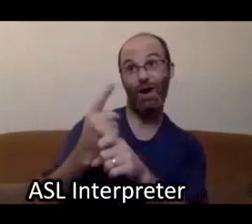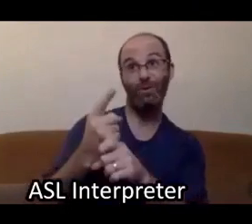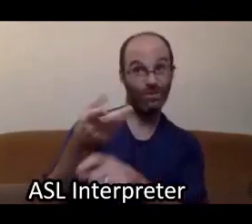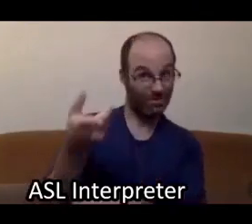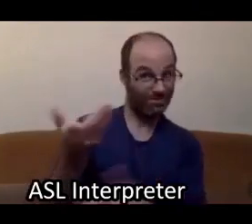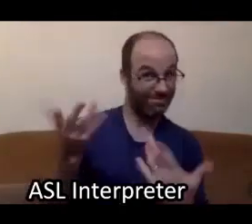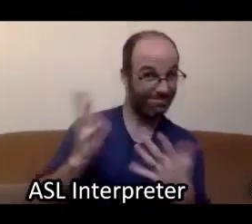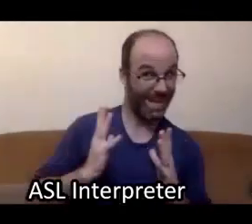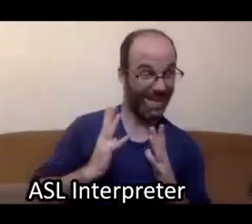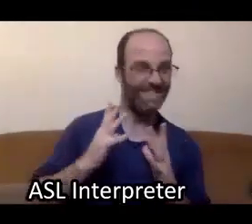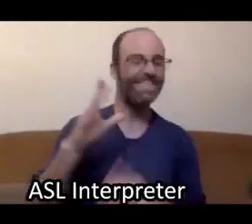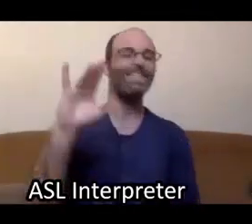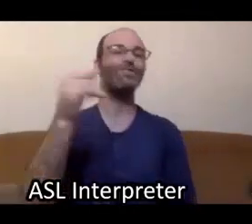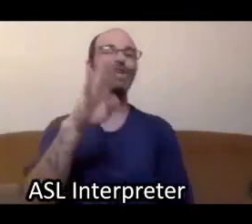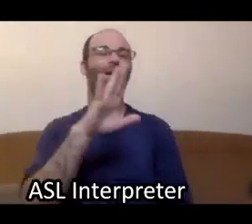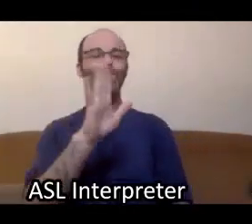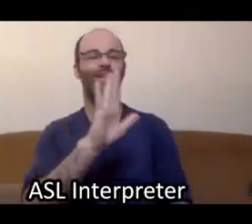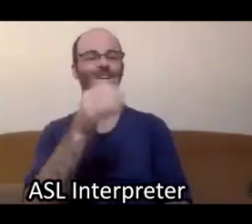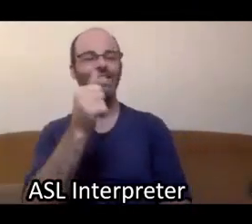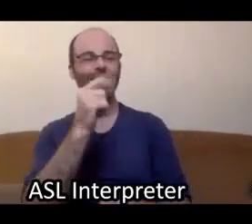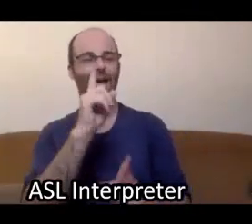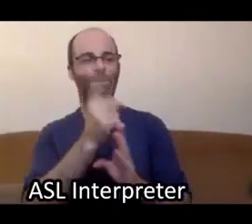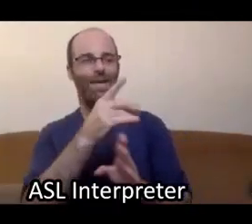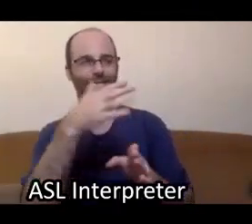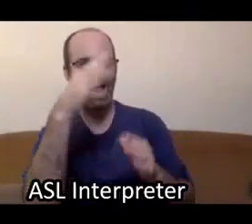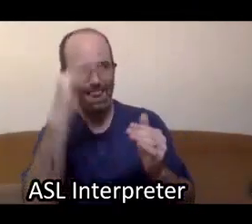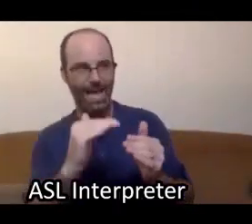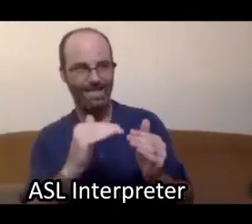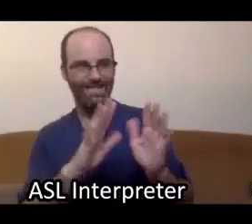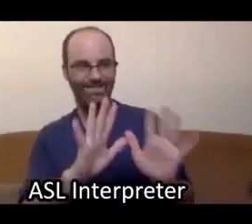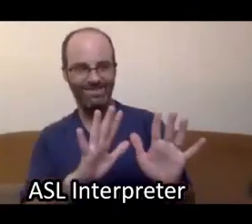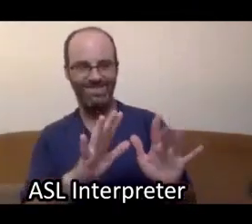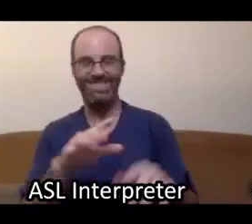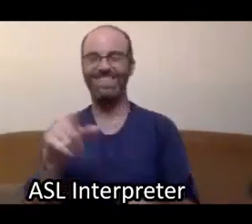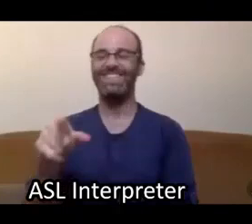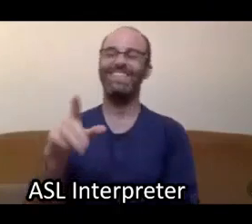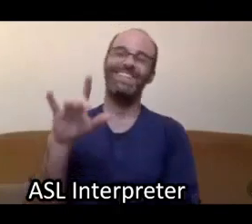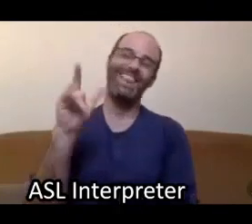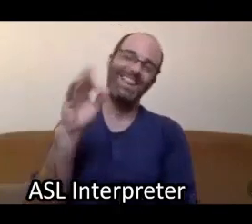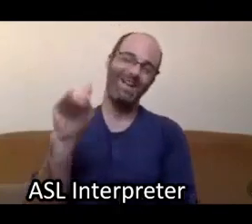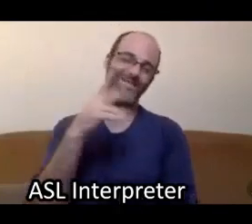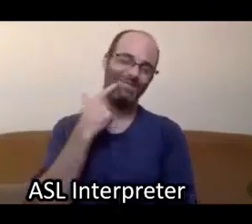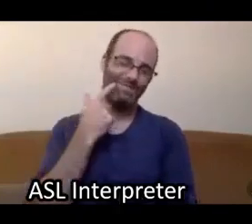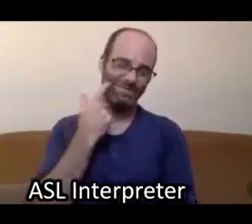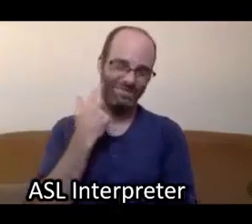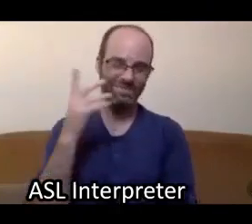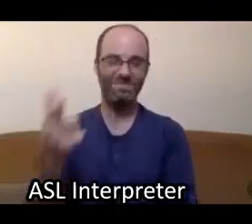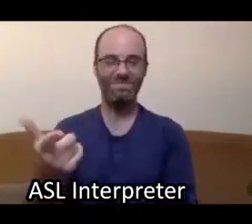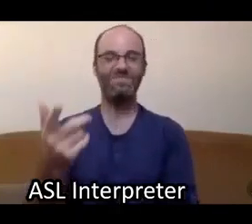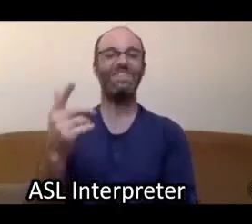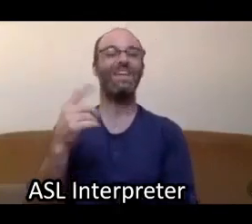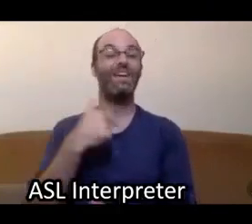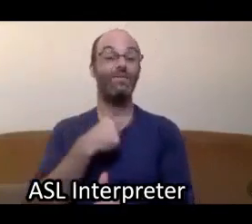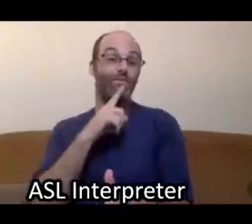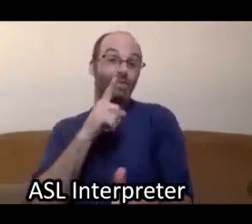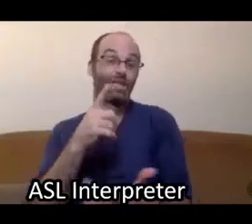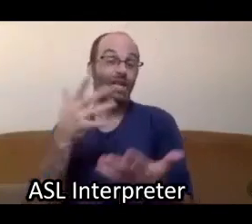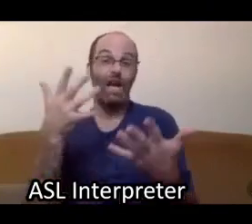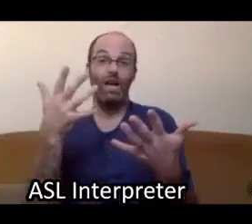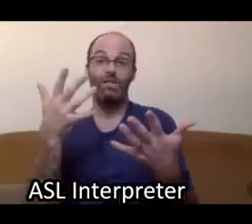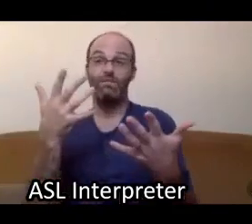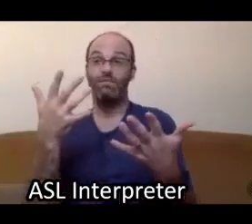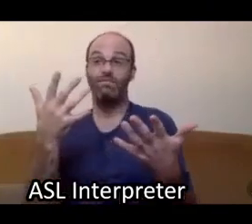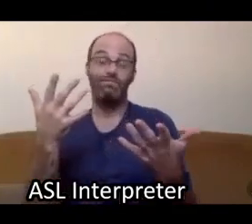okay, that's okay. So in a nutshell, it was essentially I wanted to play games. I couldn't play games